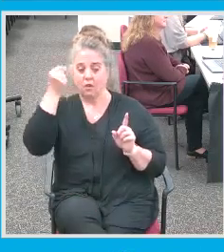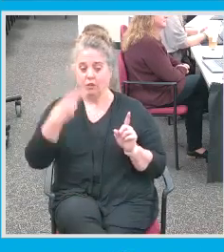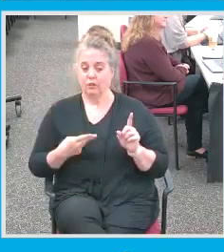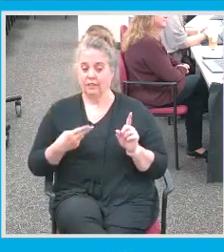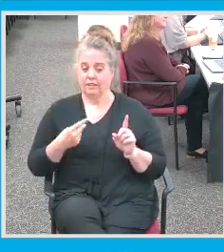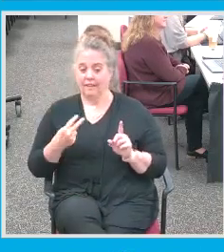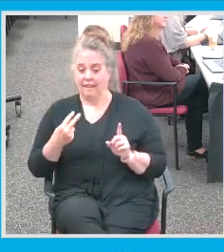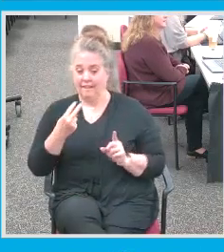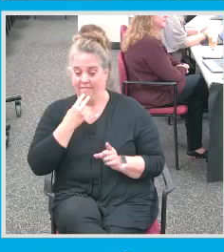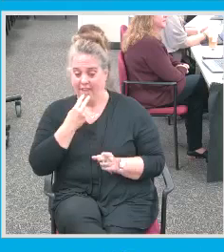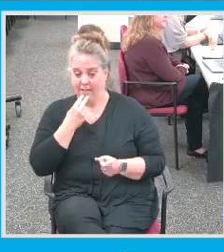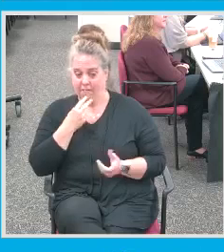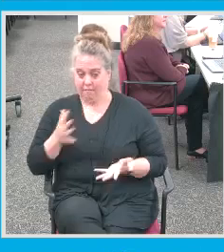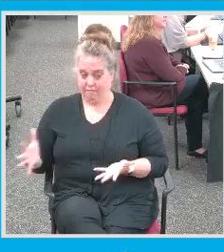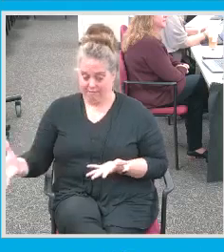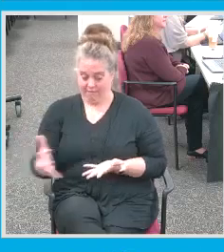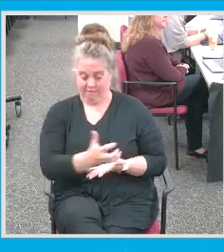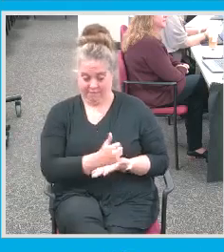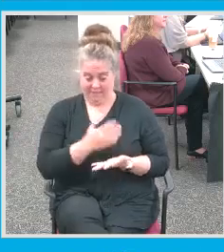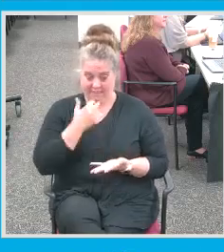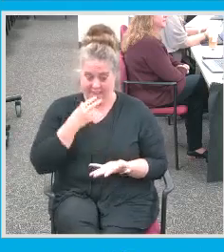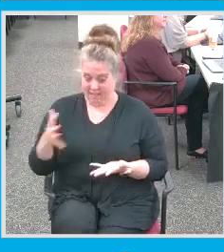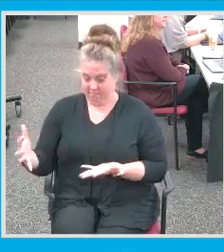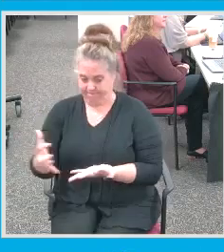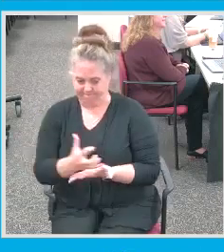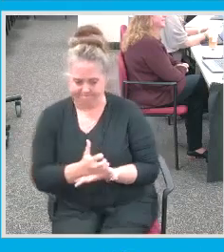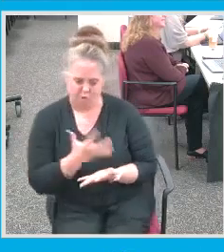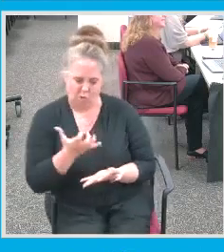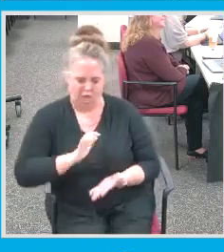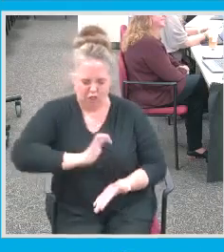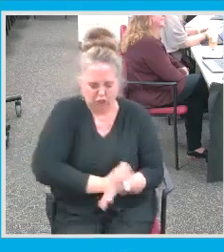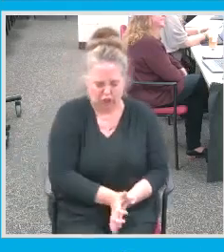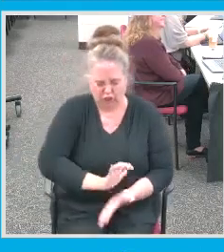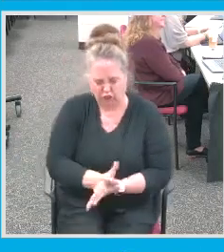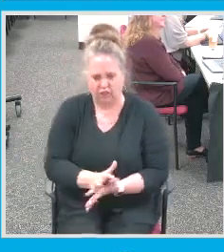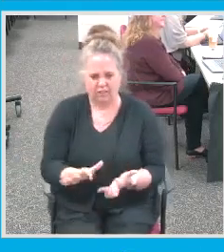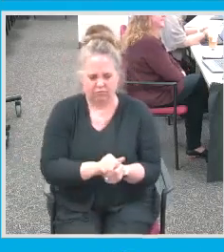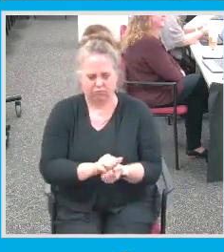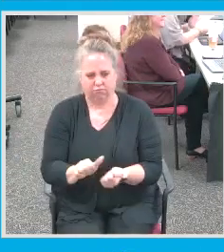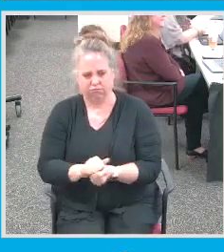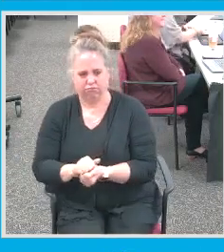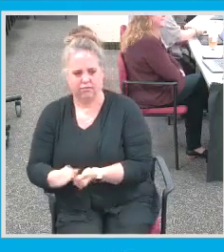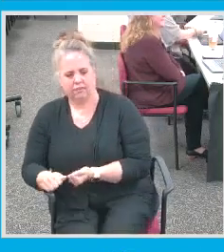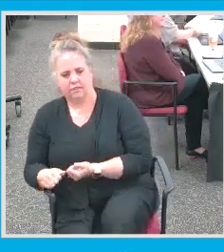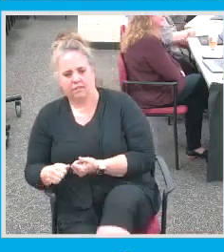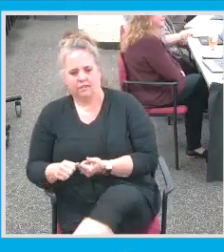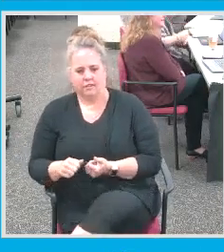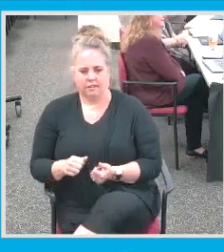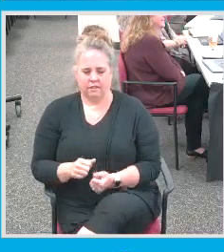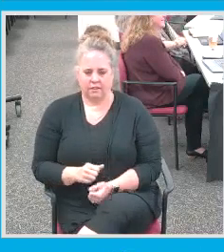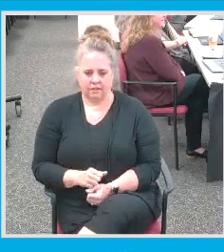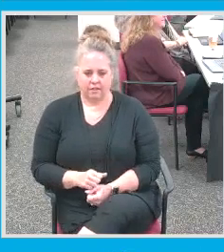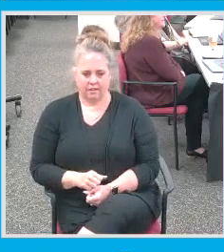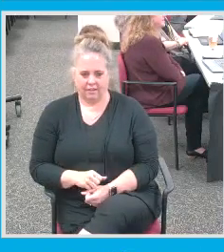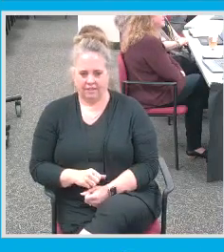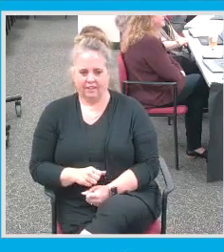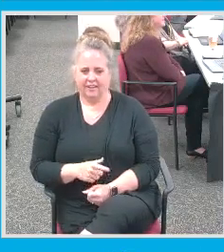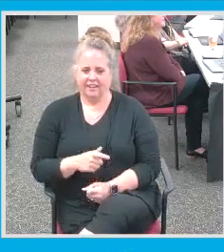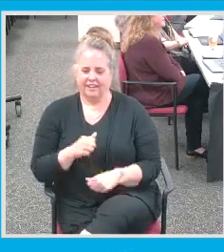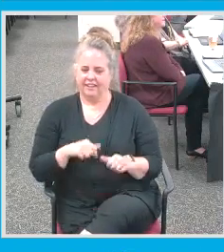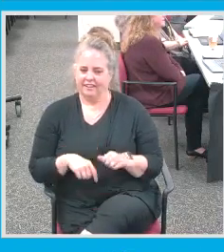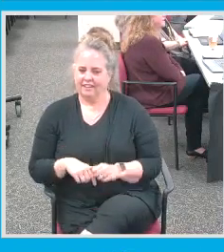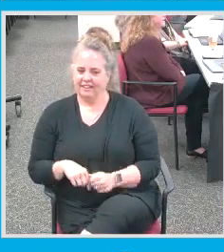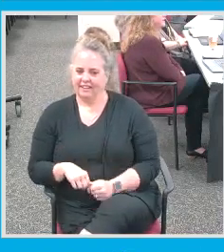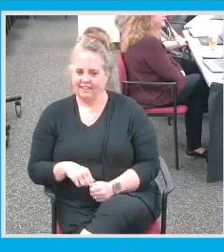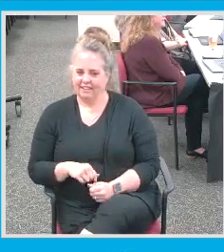collected, but then they were reminded about the chemicals that are in the vapes and that hazardous material. So it was their idea to come up with